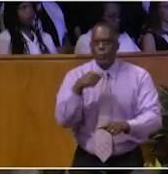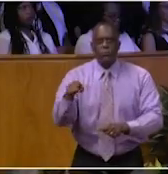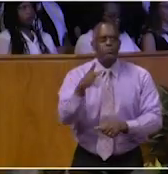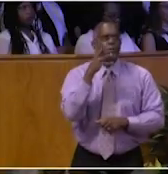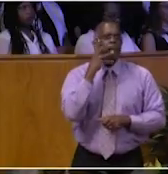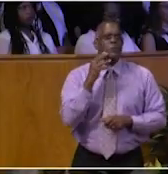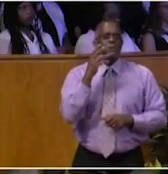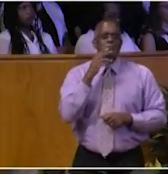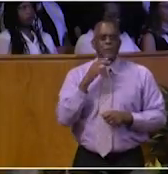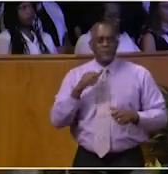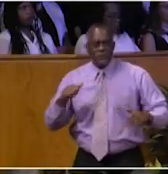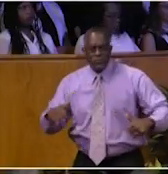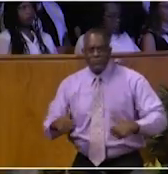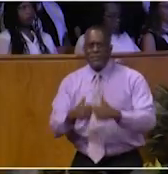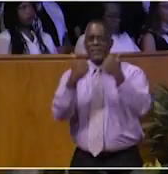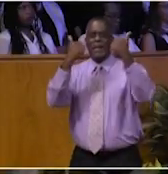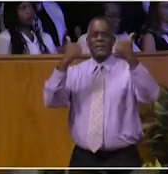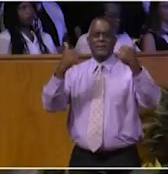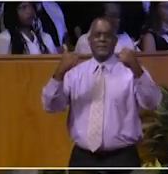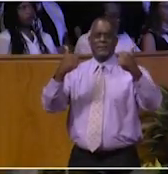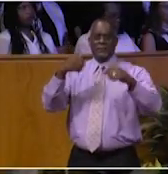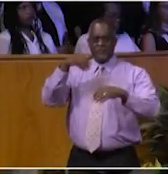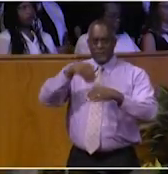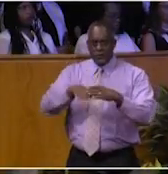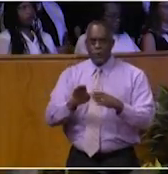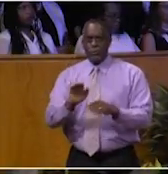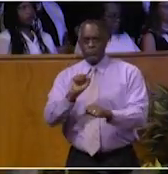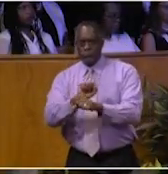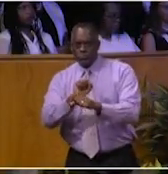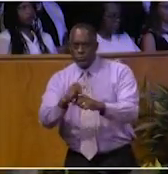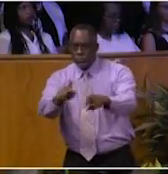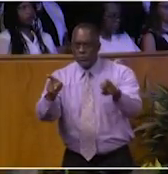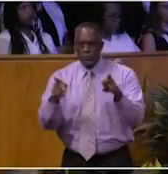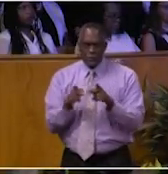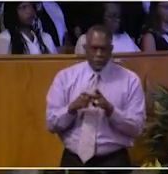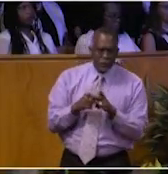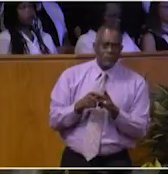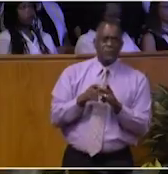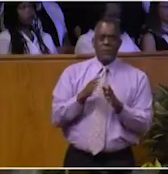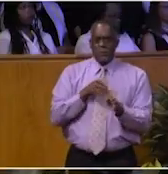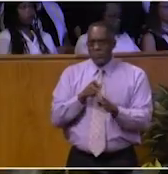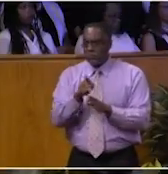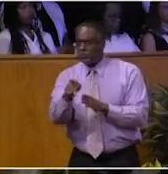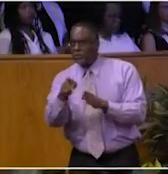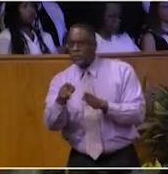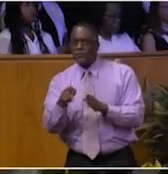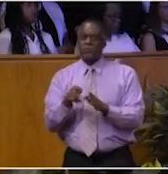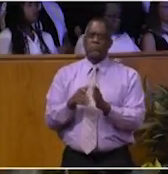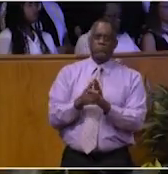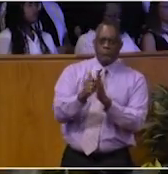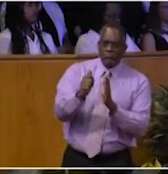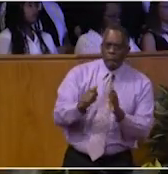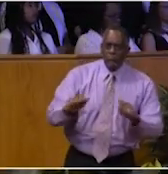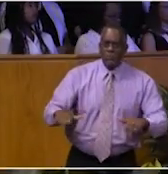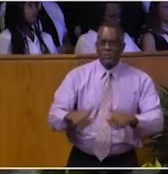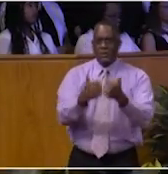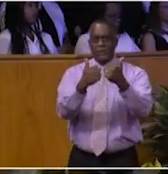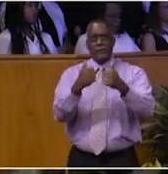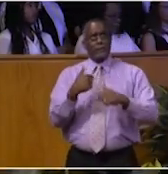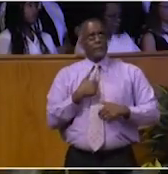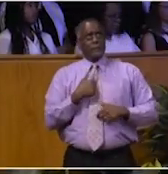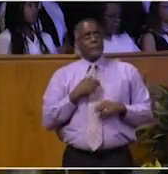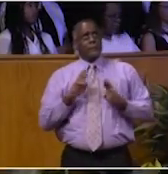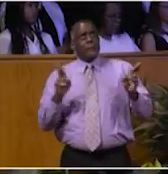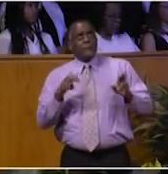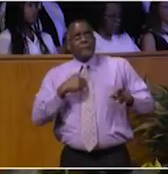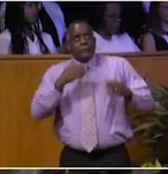difficult personal and professional situations? When you're just not sure if you're up to the task,